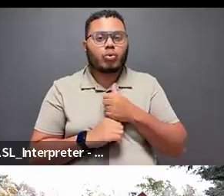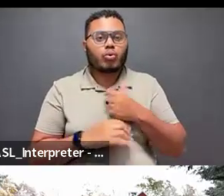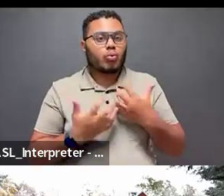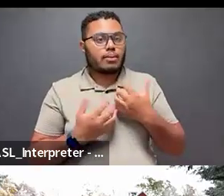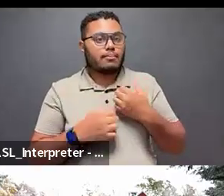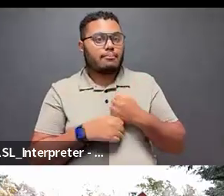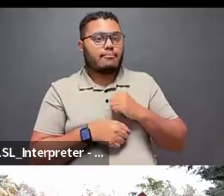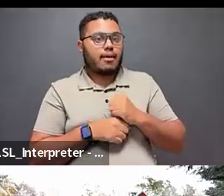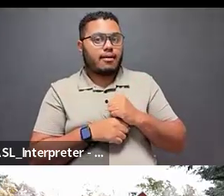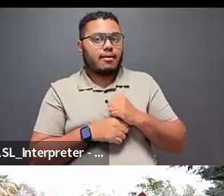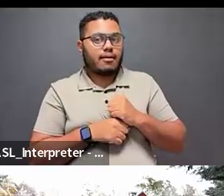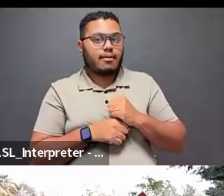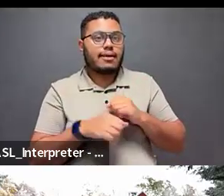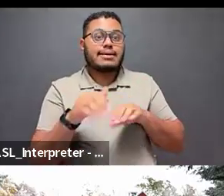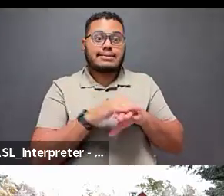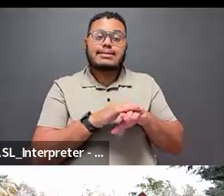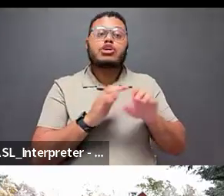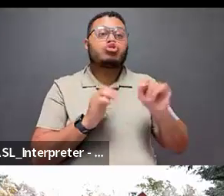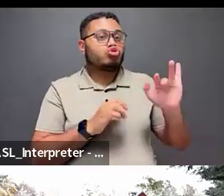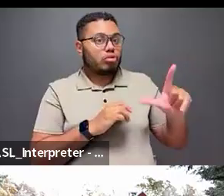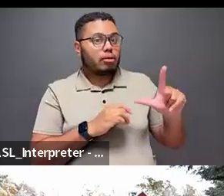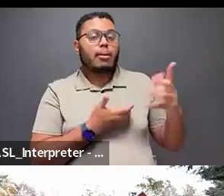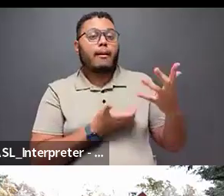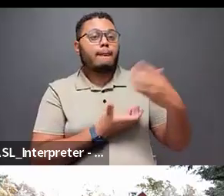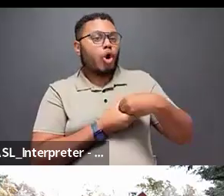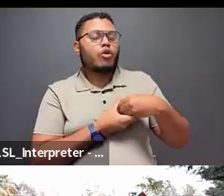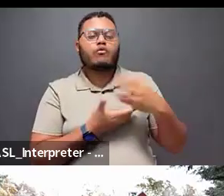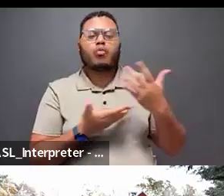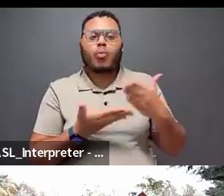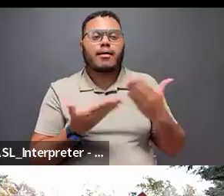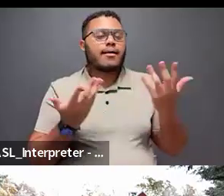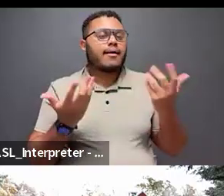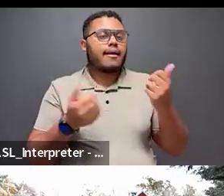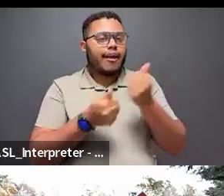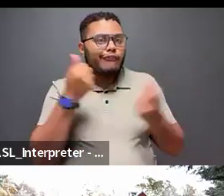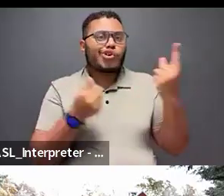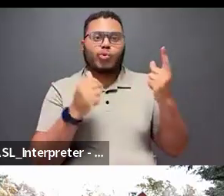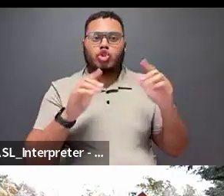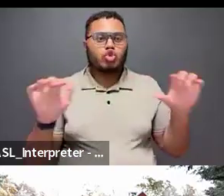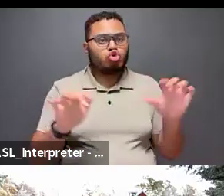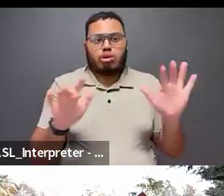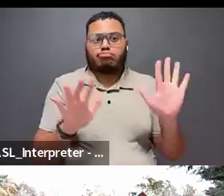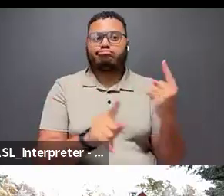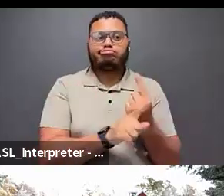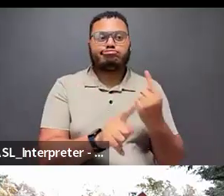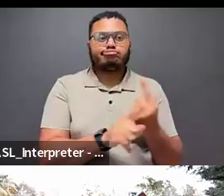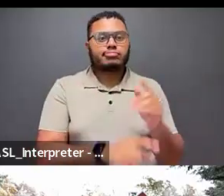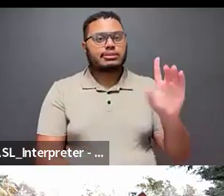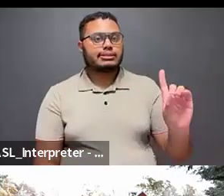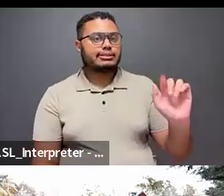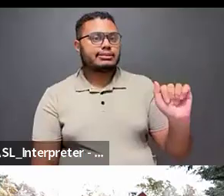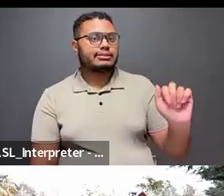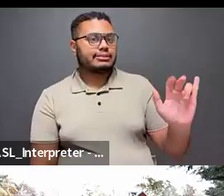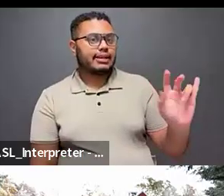make make accessible trail planning part of what everybody is doing on an ordinary basis. David, I think you had your